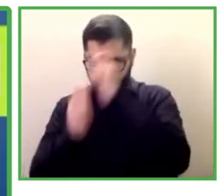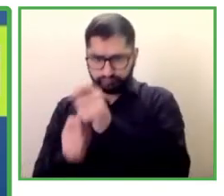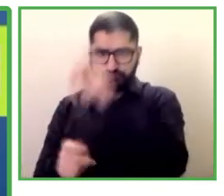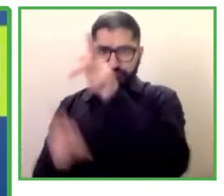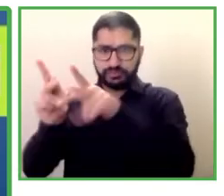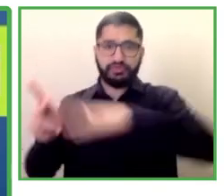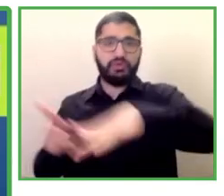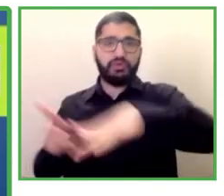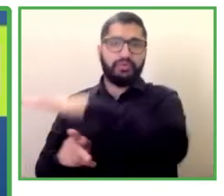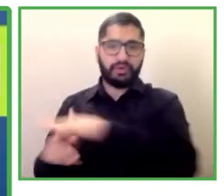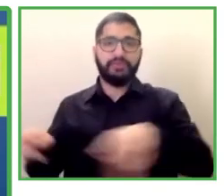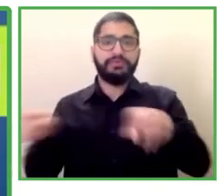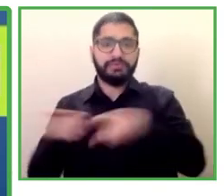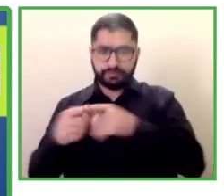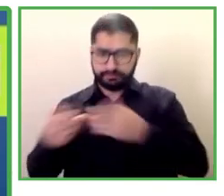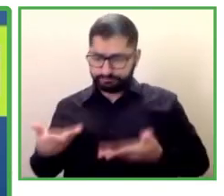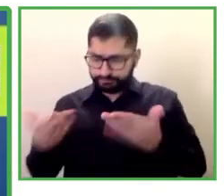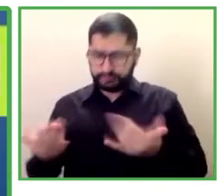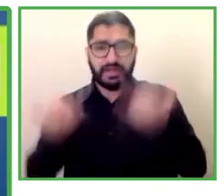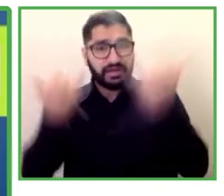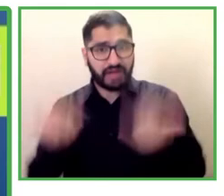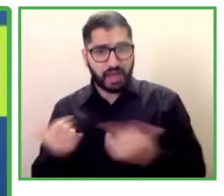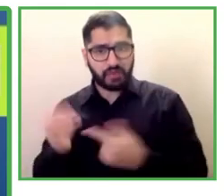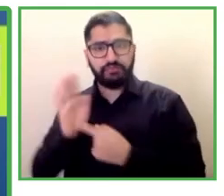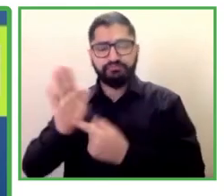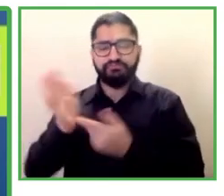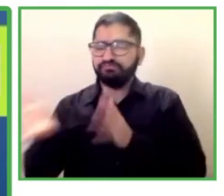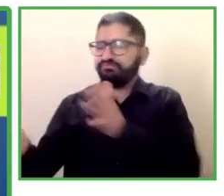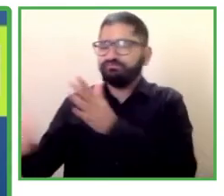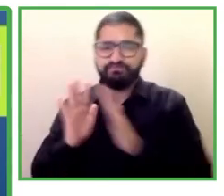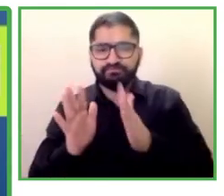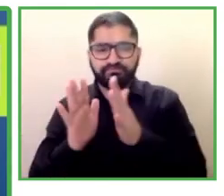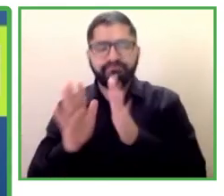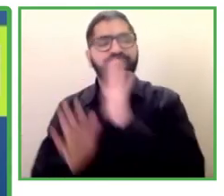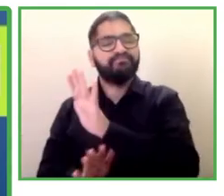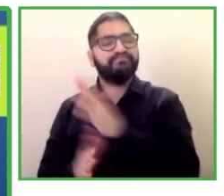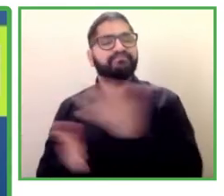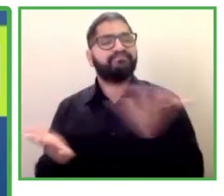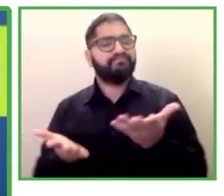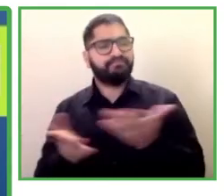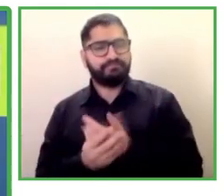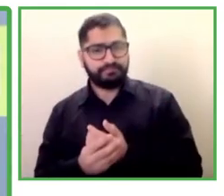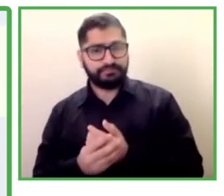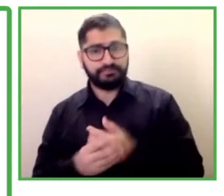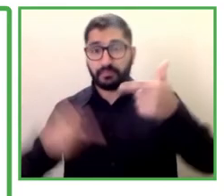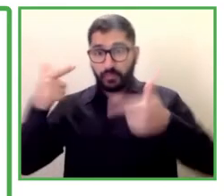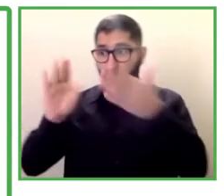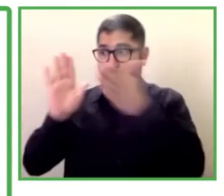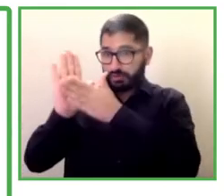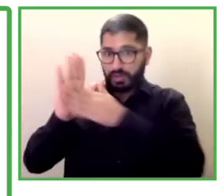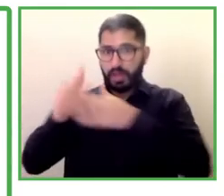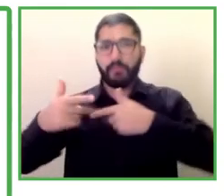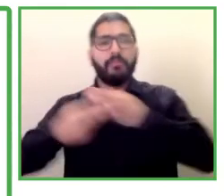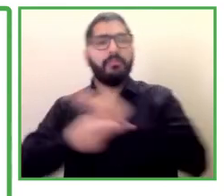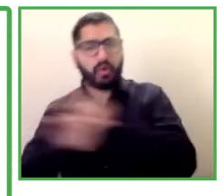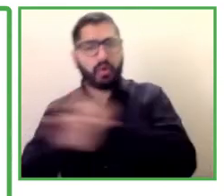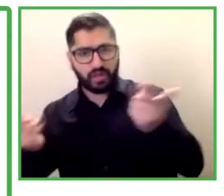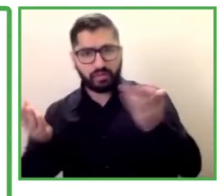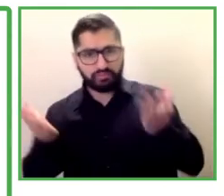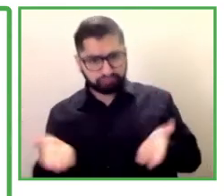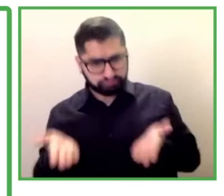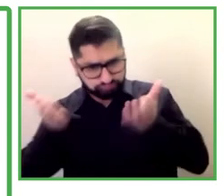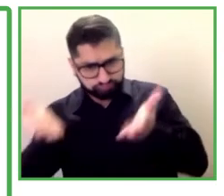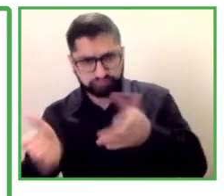about pro-employment public policy initiative, the State Exchange on Employment and Disability, or commonly referred to